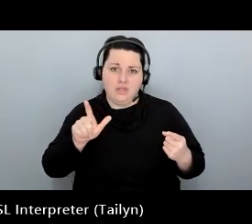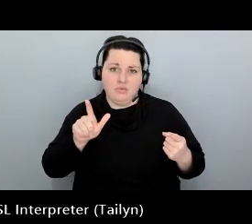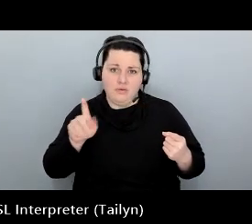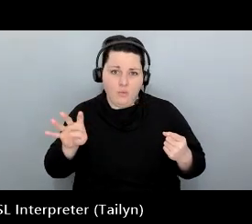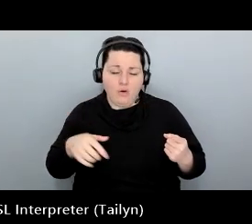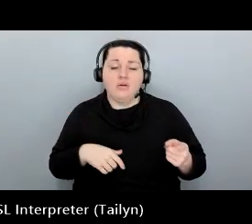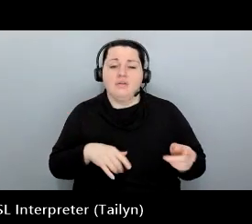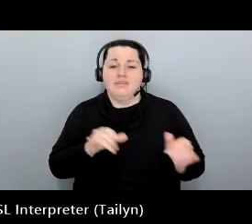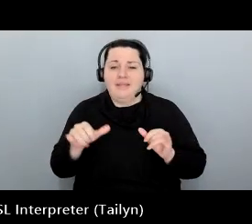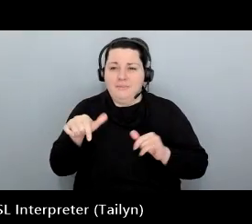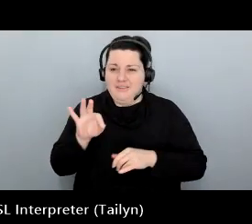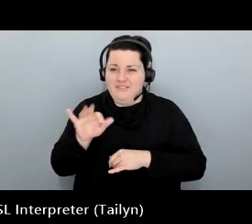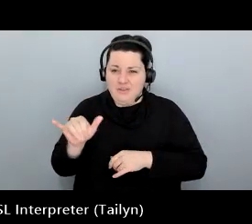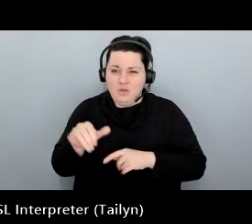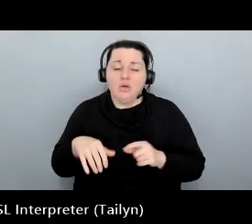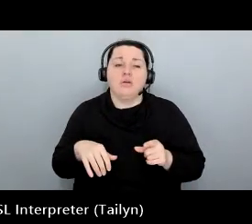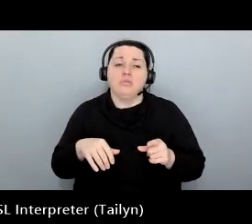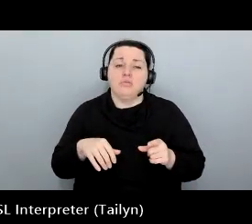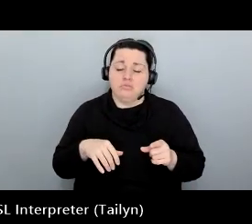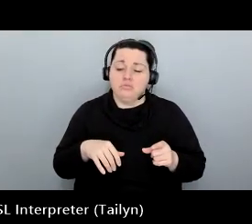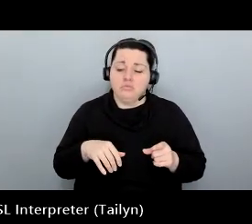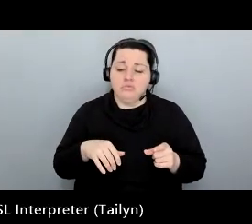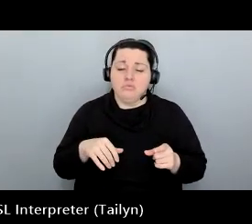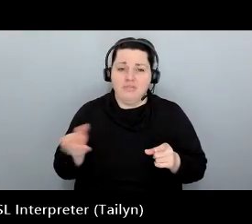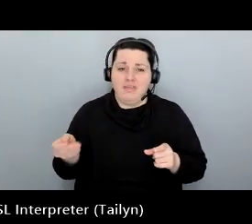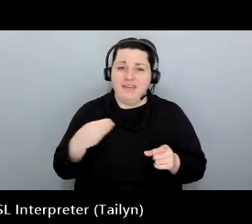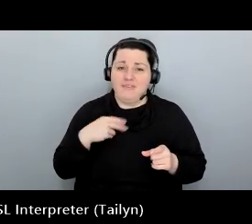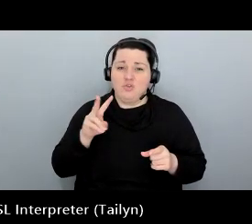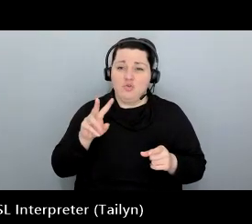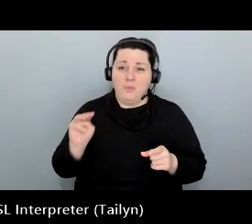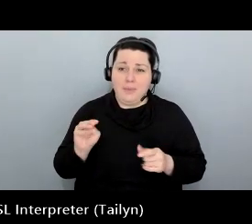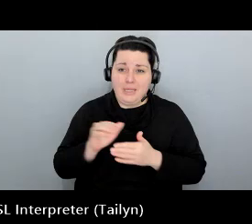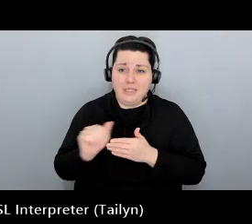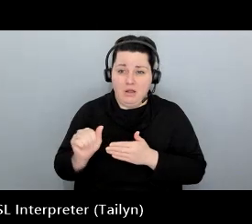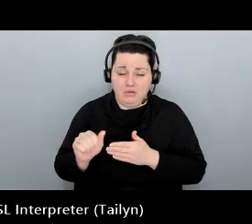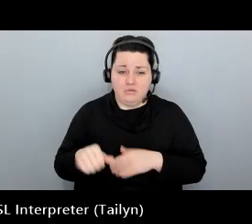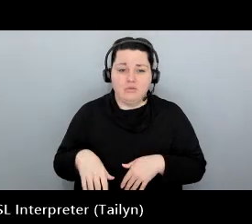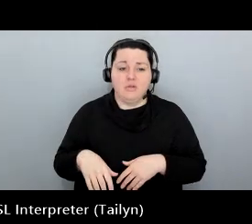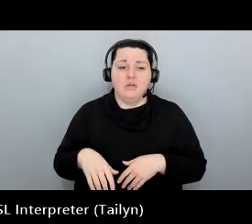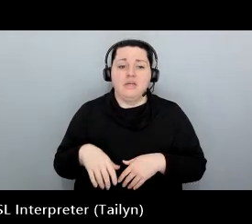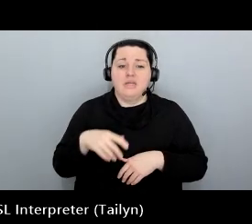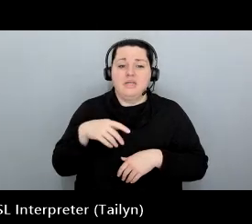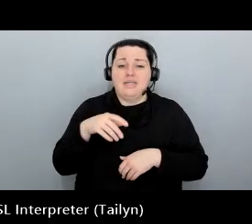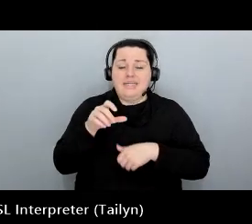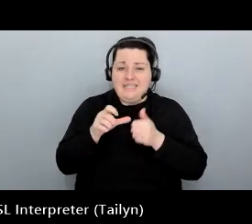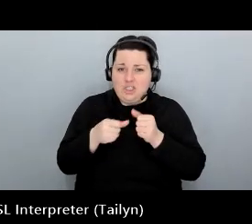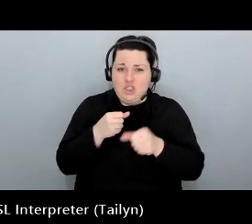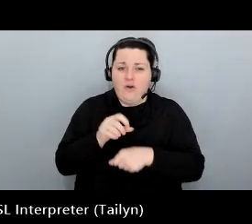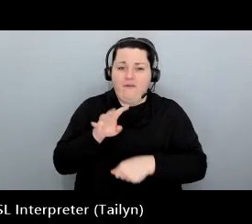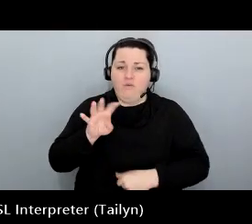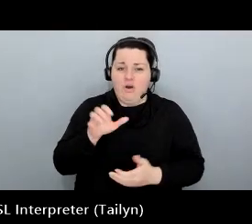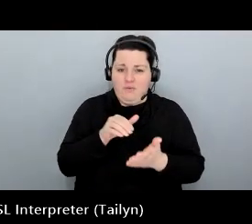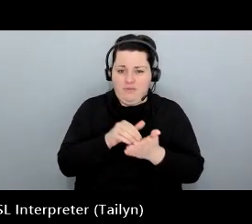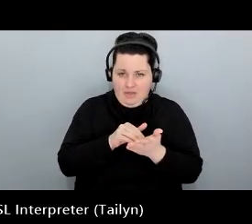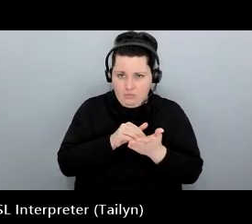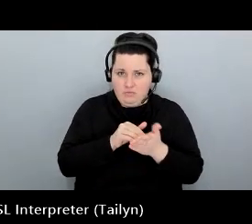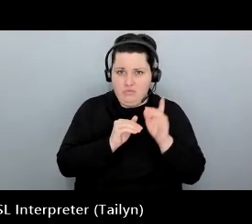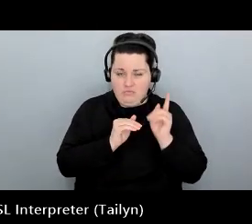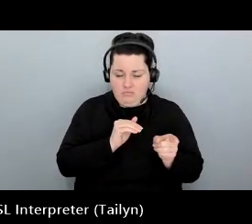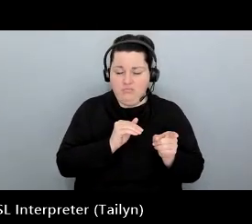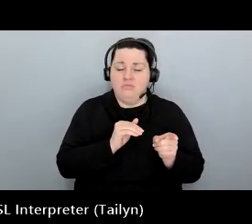fiscal year, we were given $2 million. Out of that, each year, 400,000 is earmarked